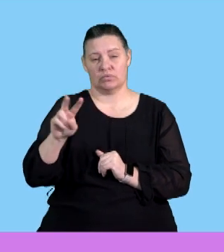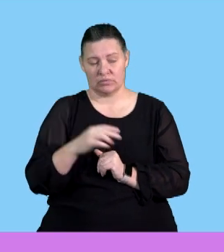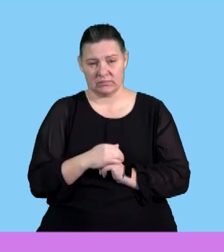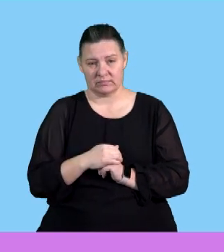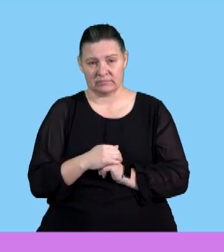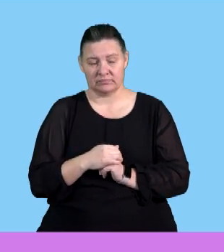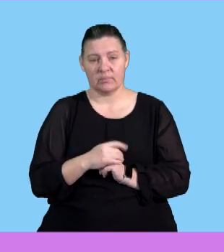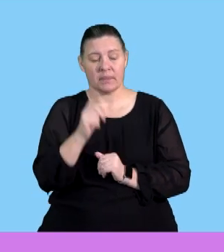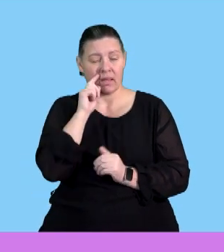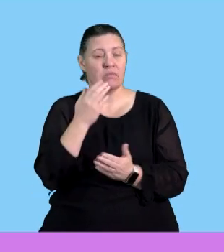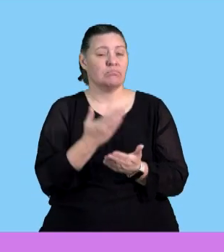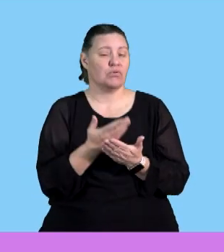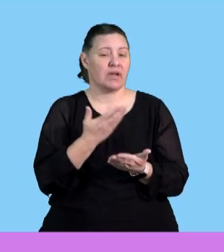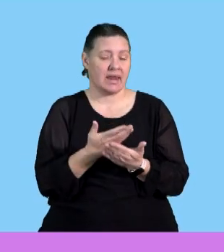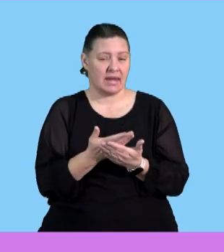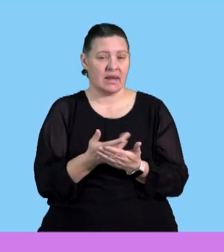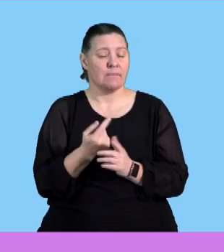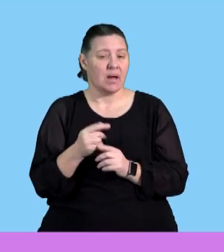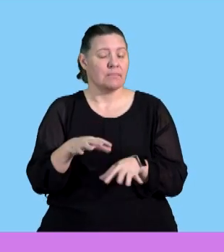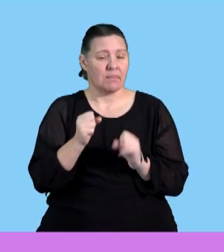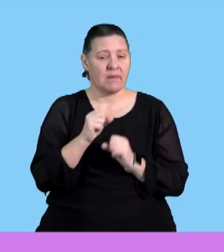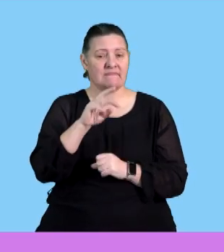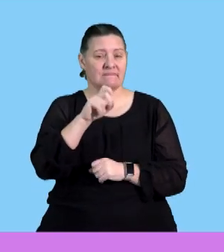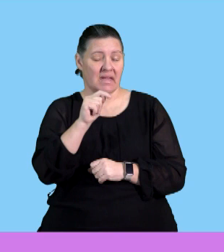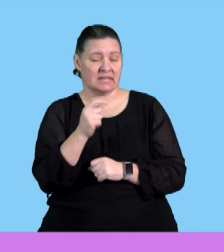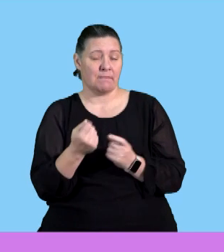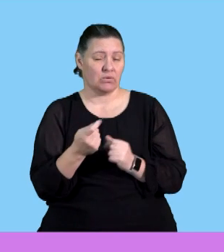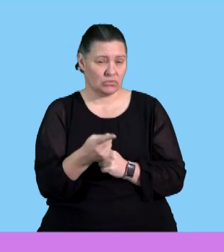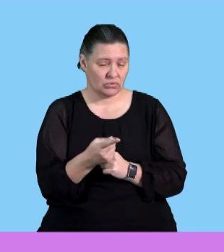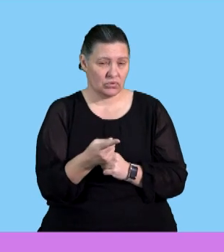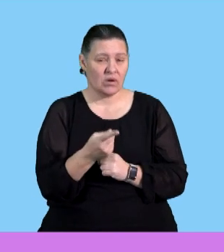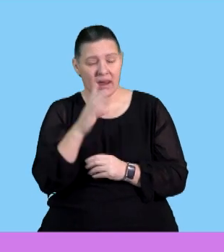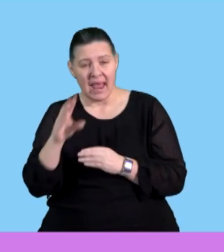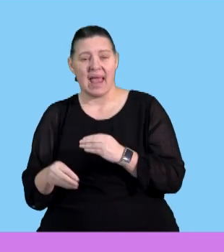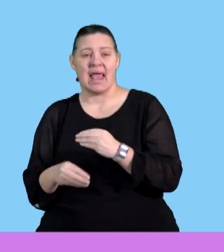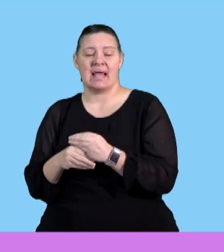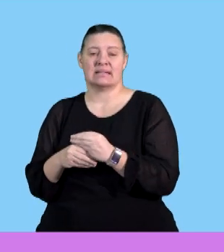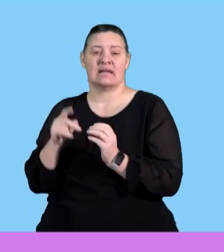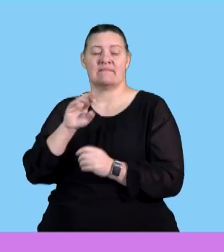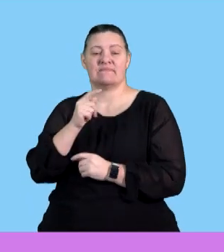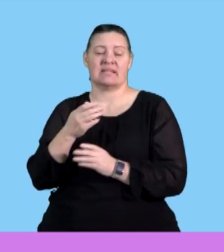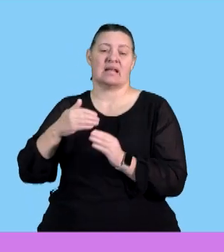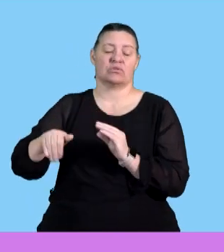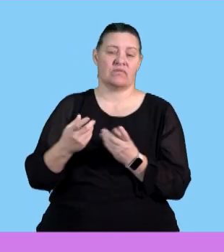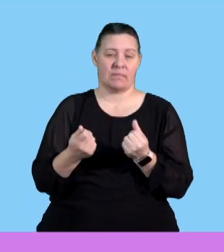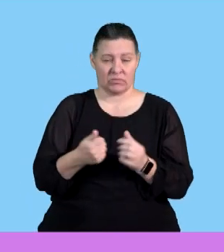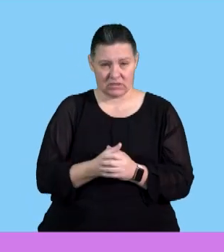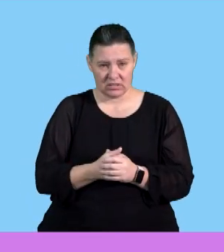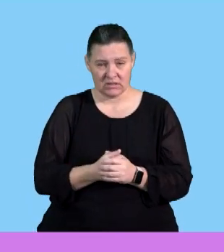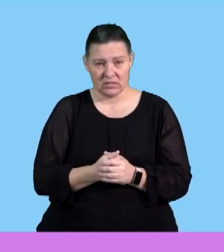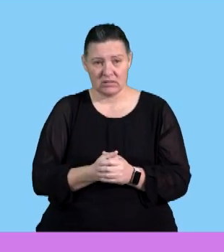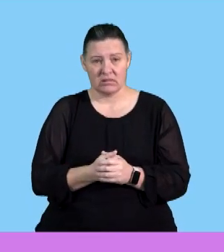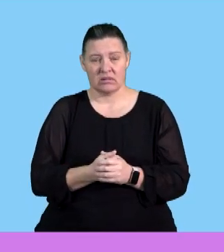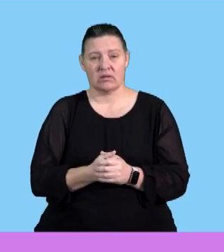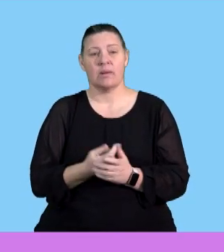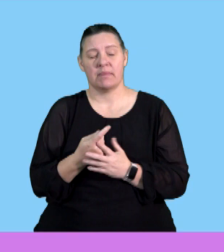14.22. Now you can prove this by taking this VAT amount and add it with the VAT exclusive amount. It